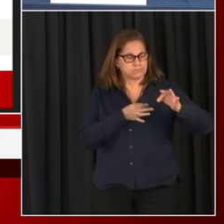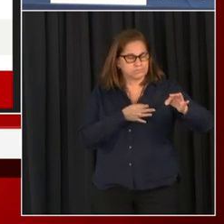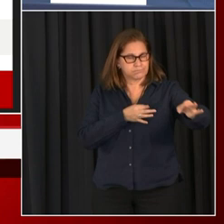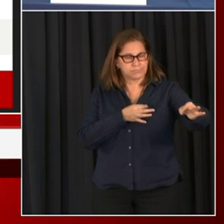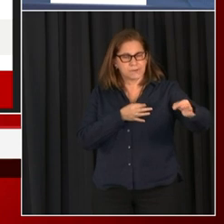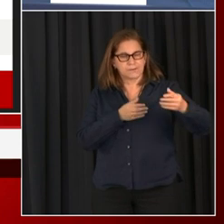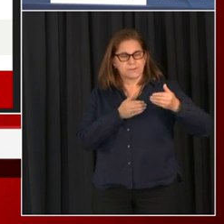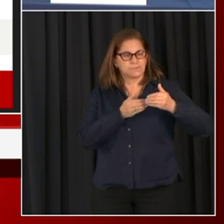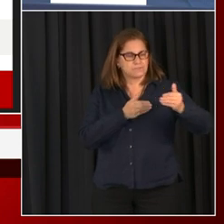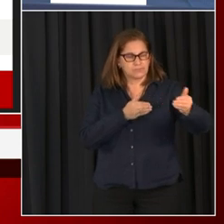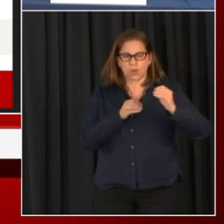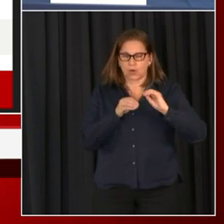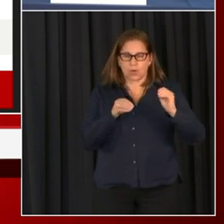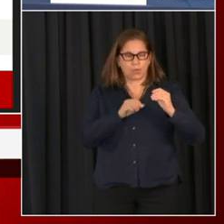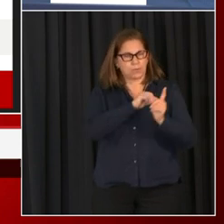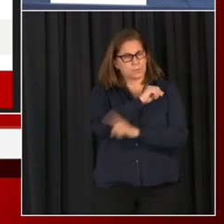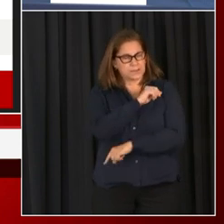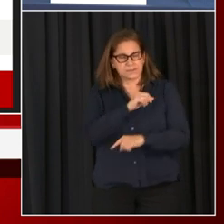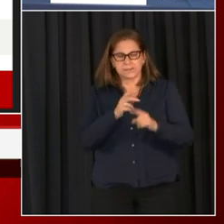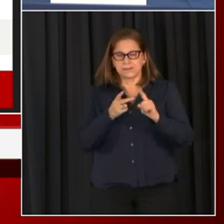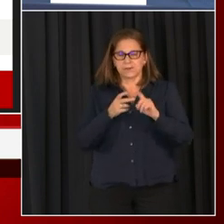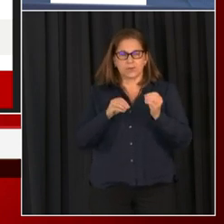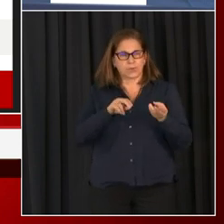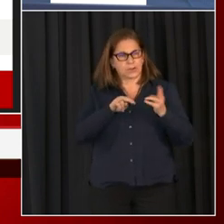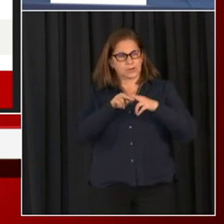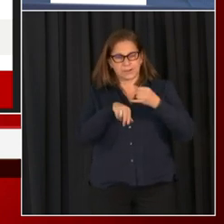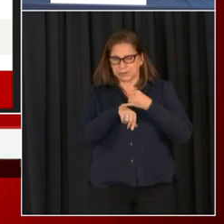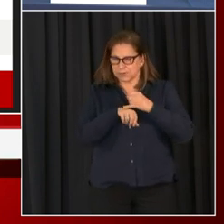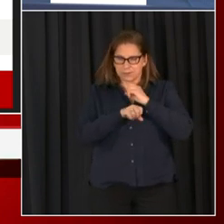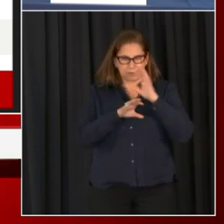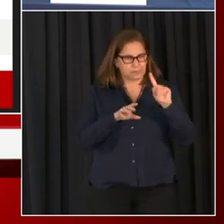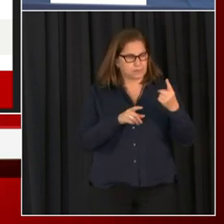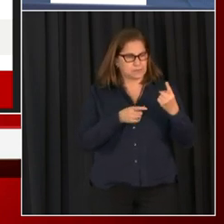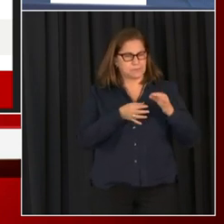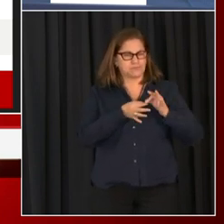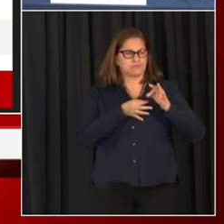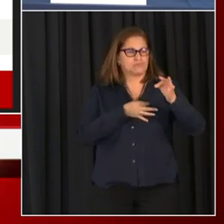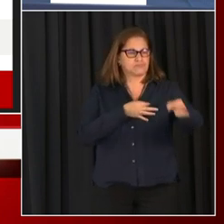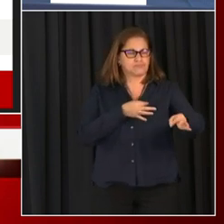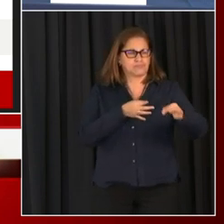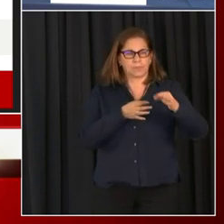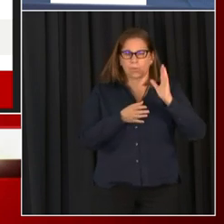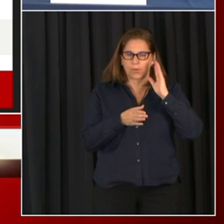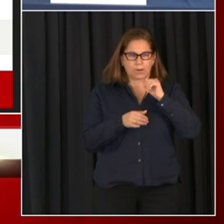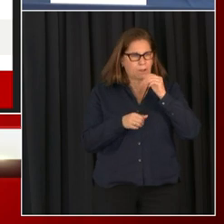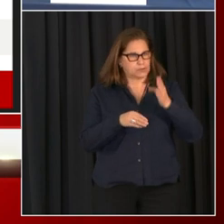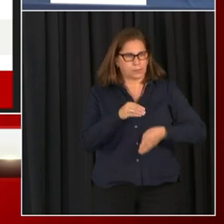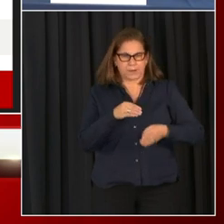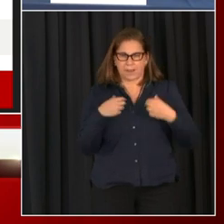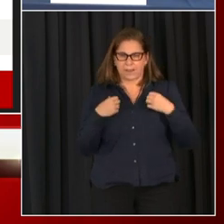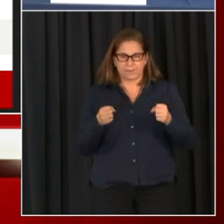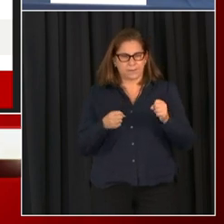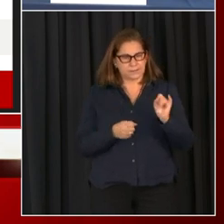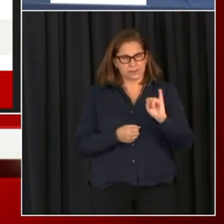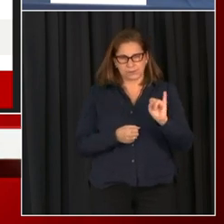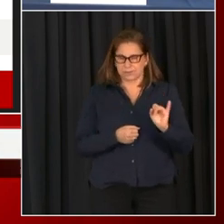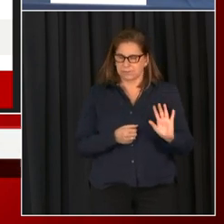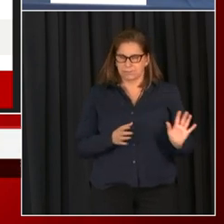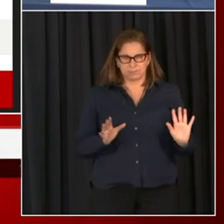fees. And their coverage will not be terminated. My second question is,